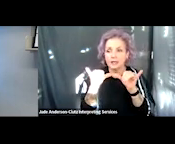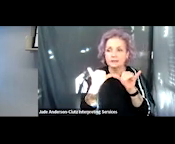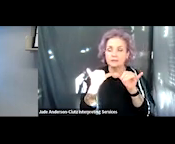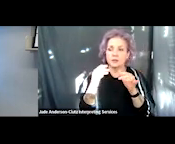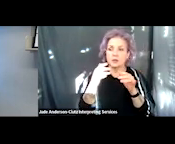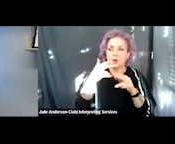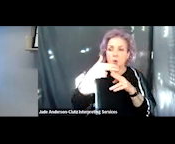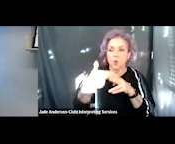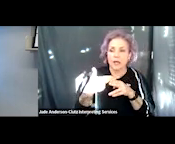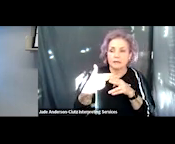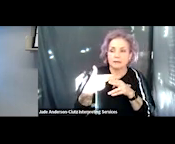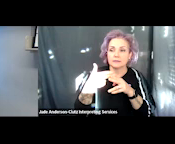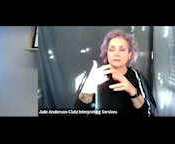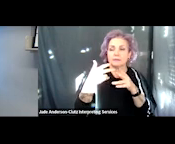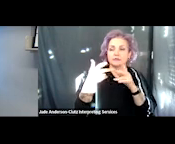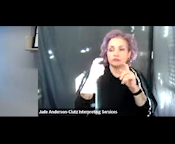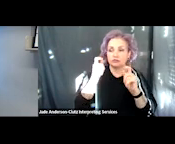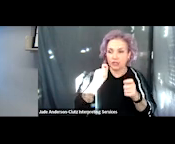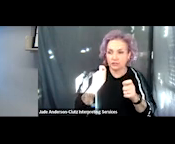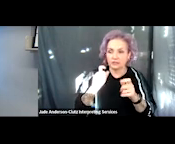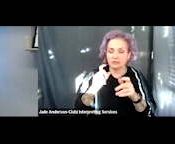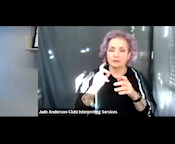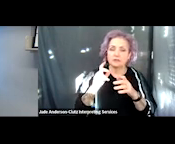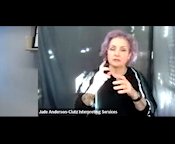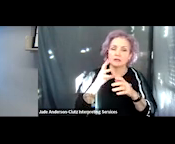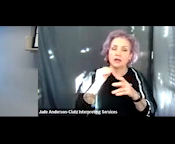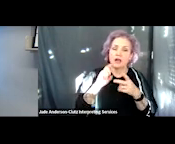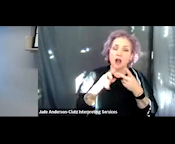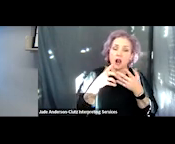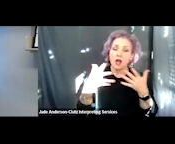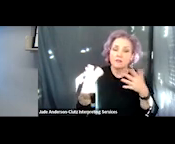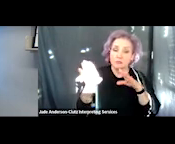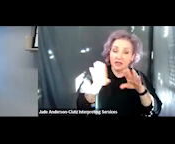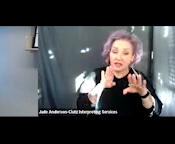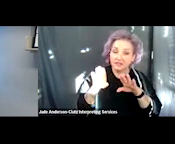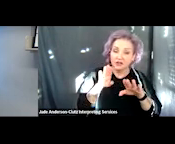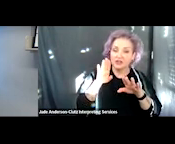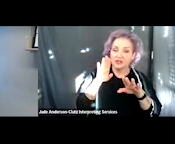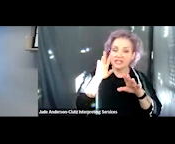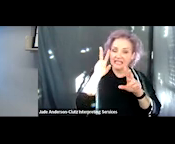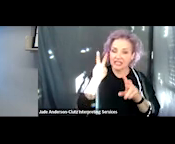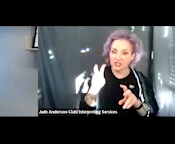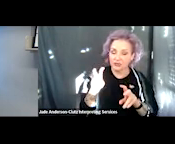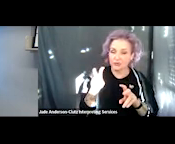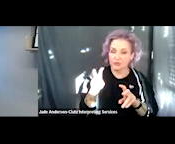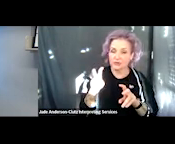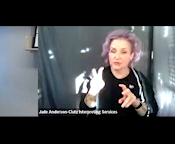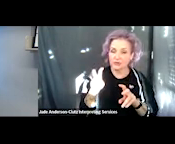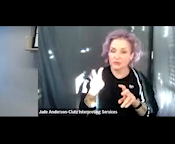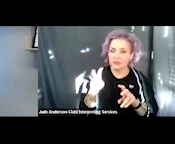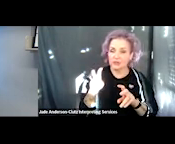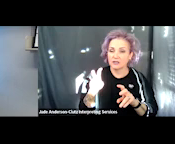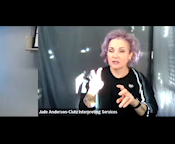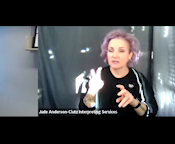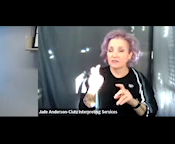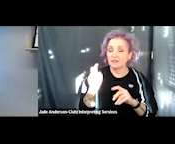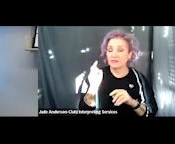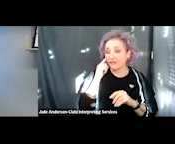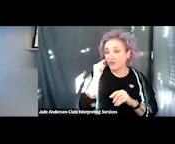is again, you can appreciate that there's a lot of work and time, because the time it takes for these animals to breed